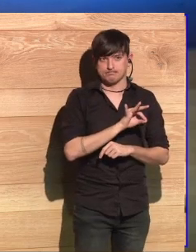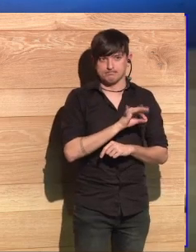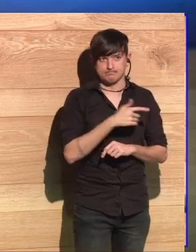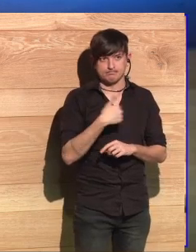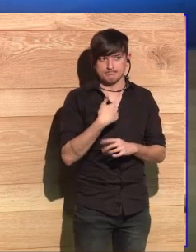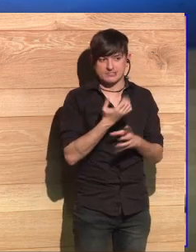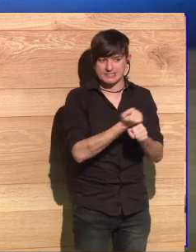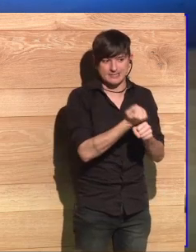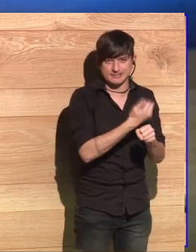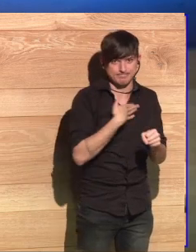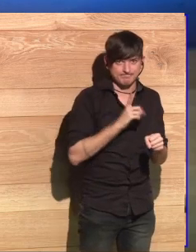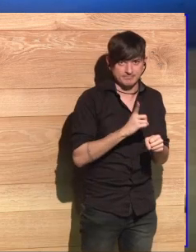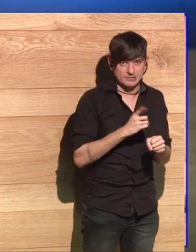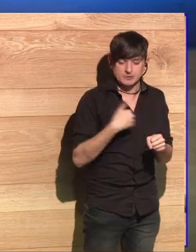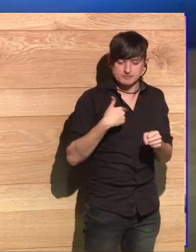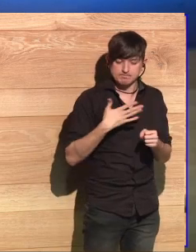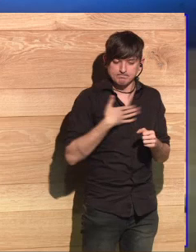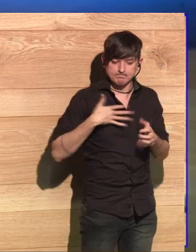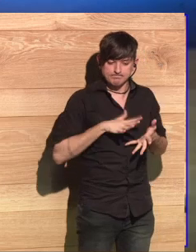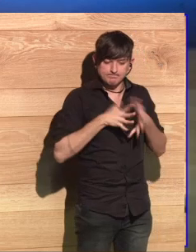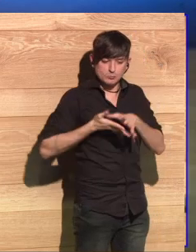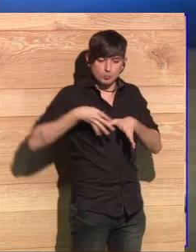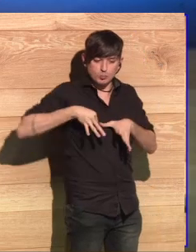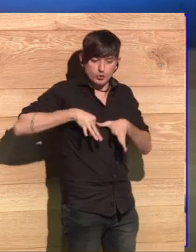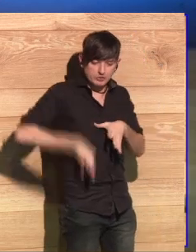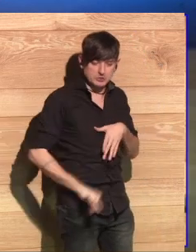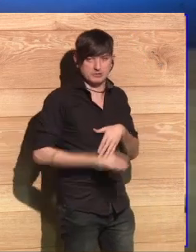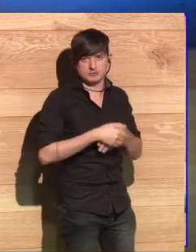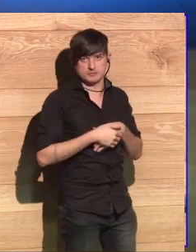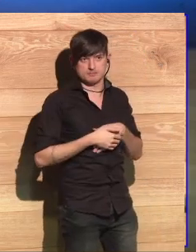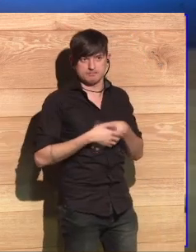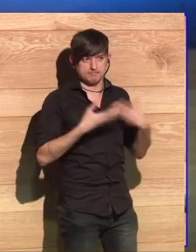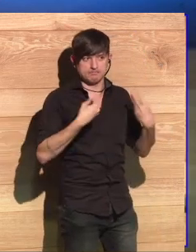And I decided not to work.